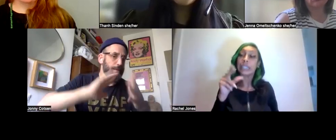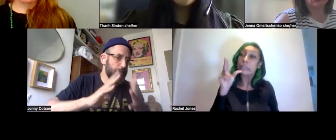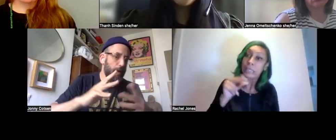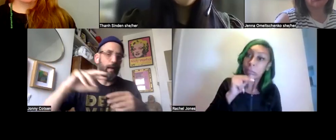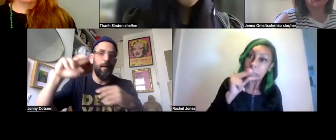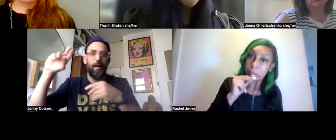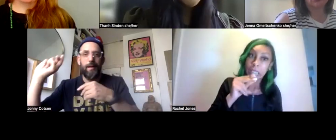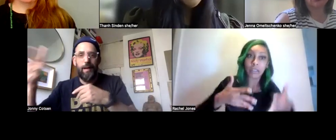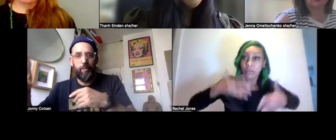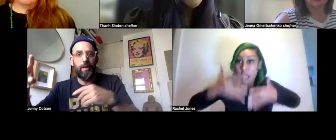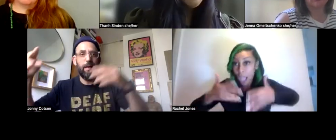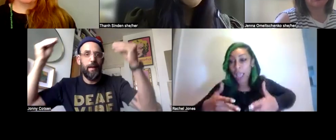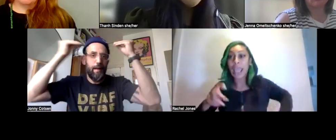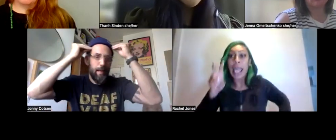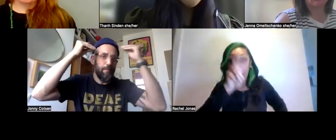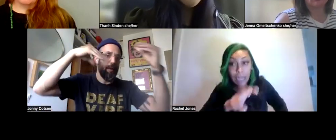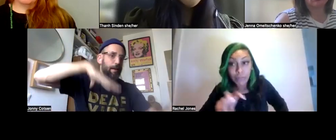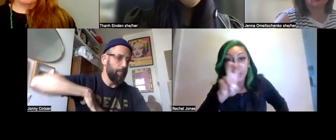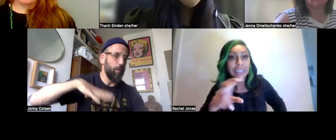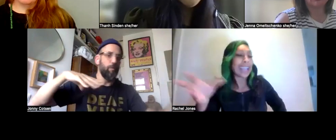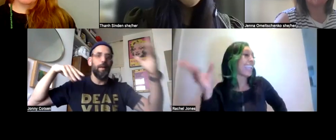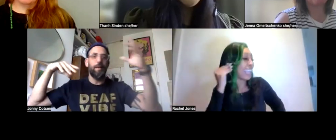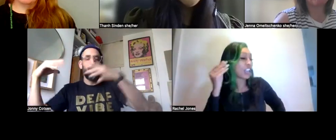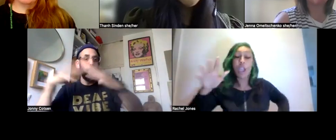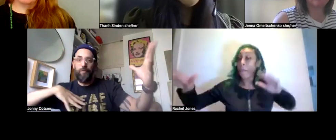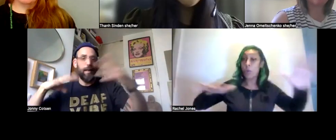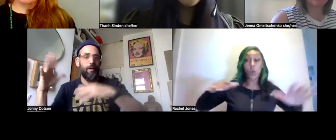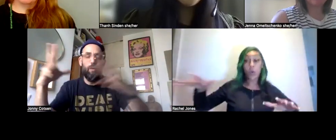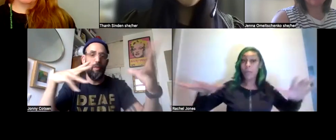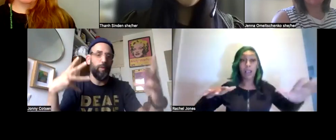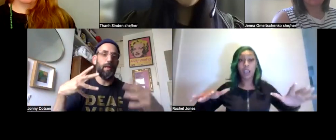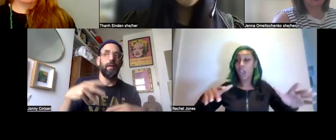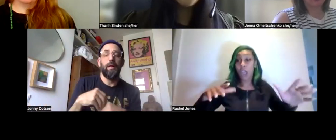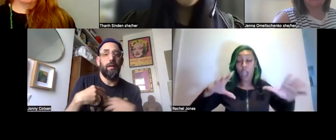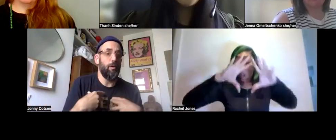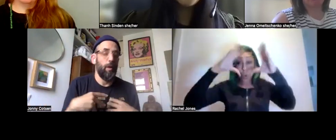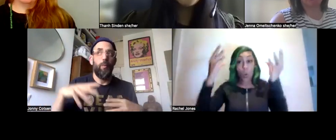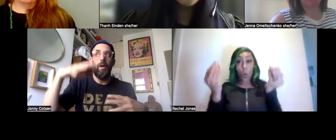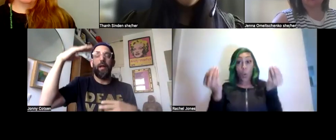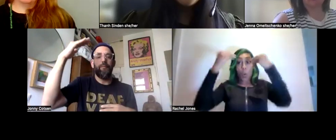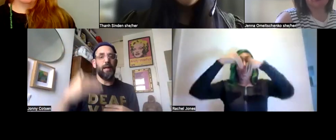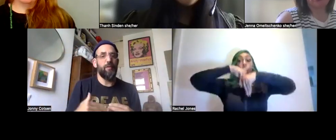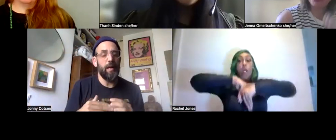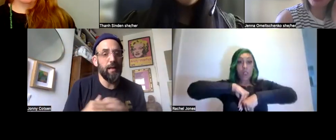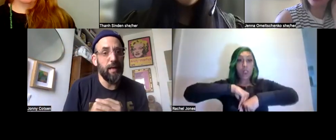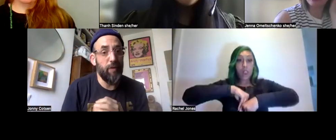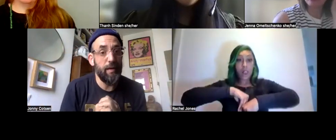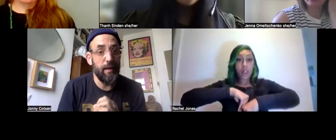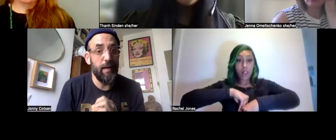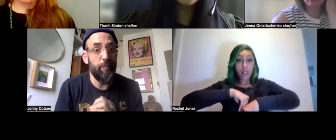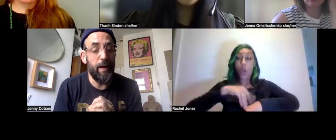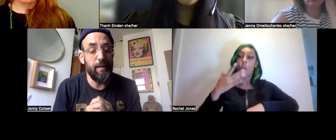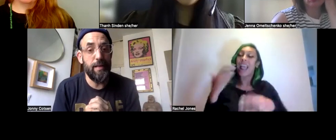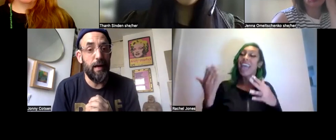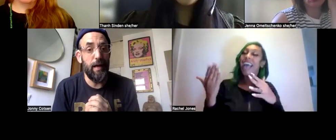speaking, signing, lip reading, hearing, moving, all of those things. So when you have an asset